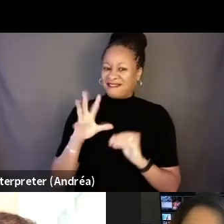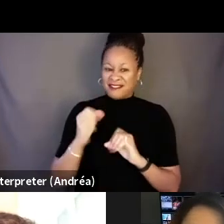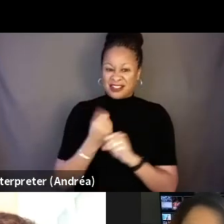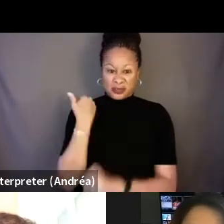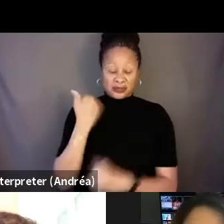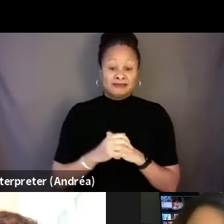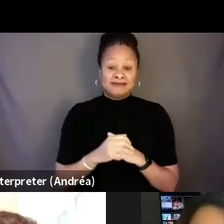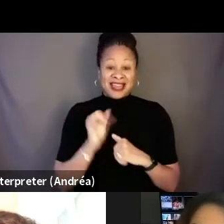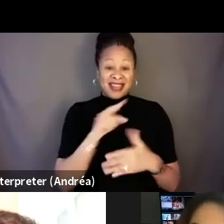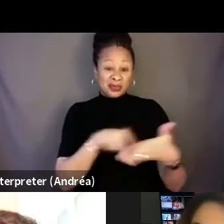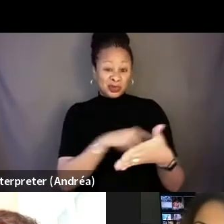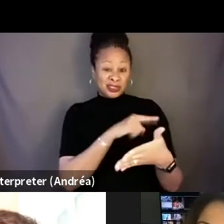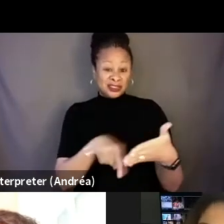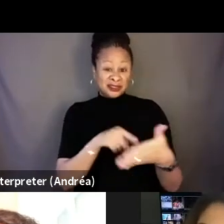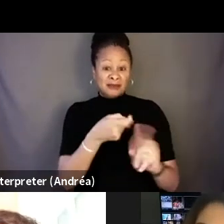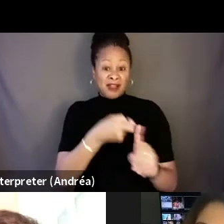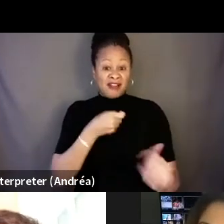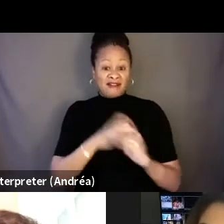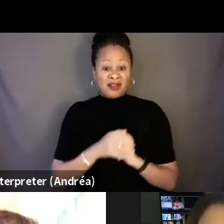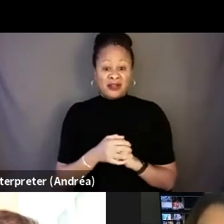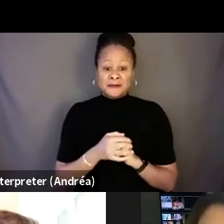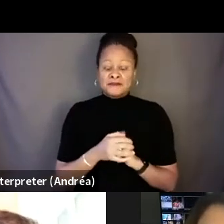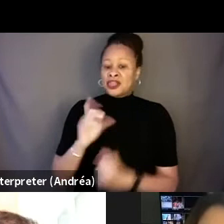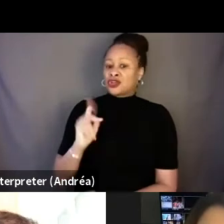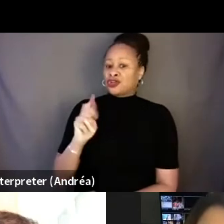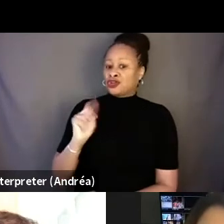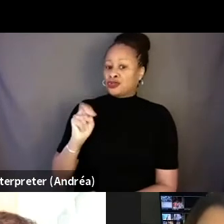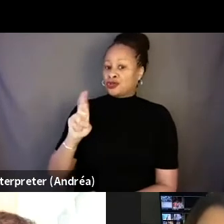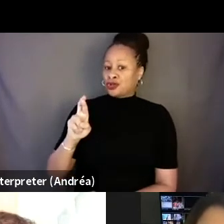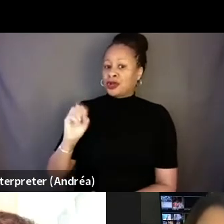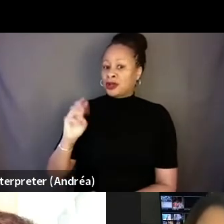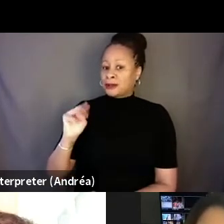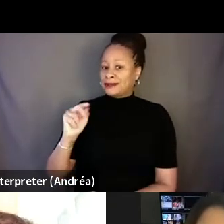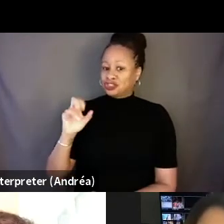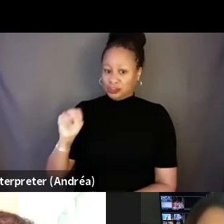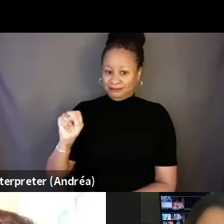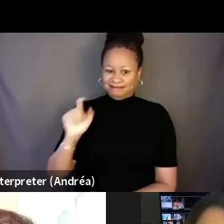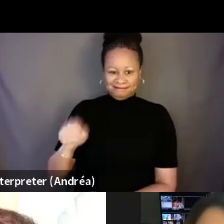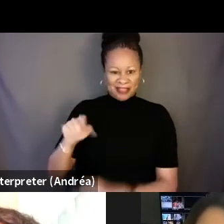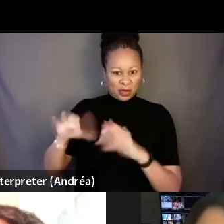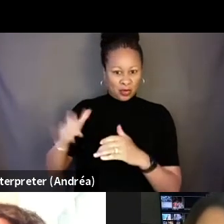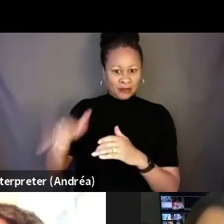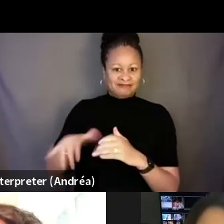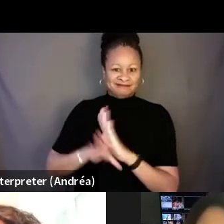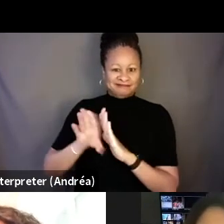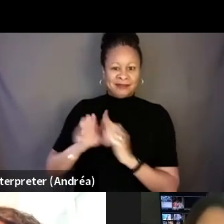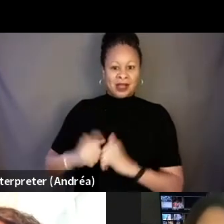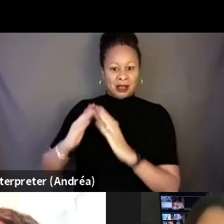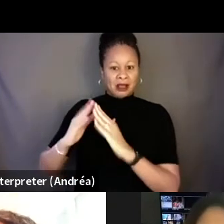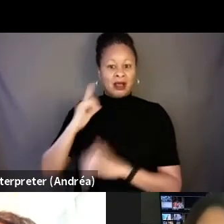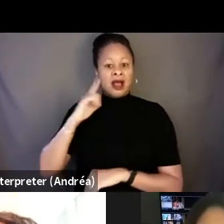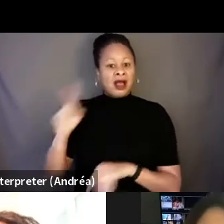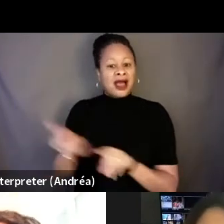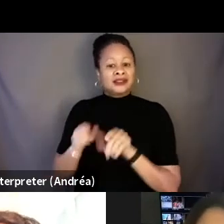was criticism from the Kerner Commission, which was devised and created as